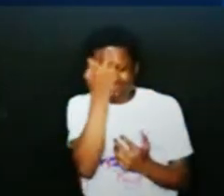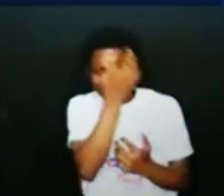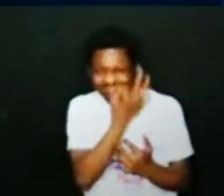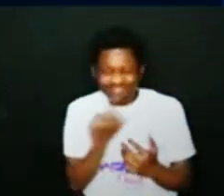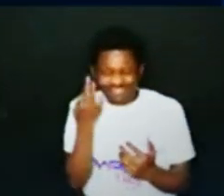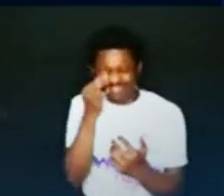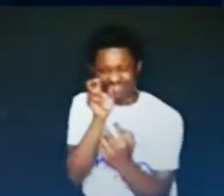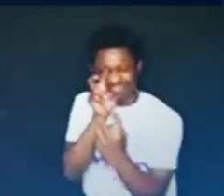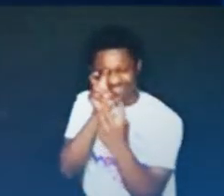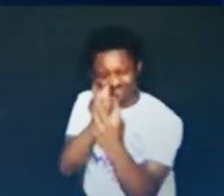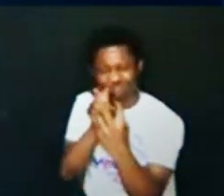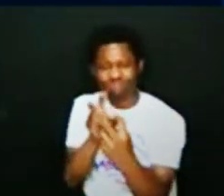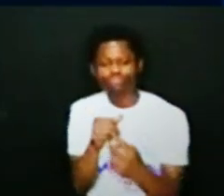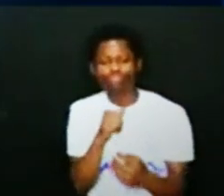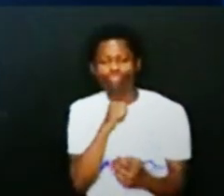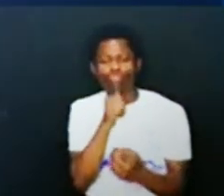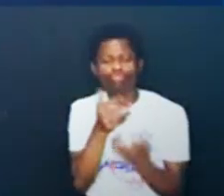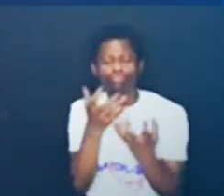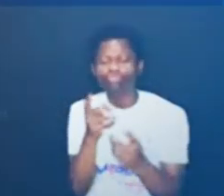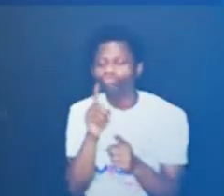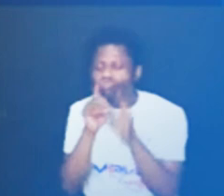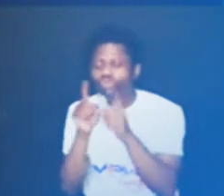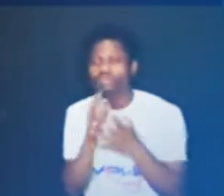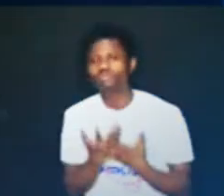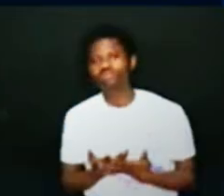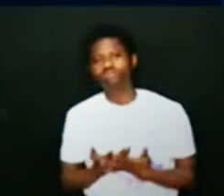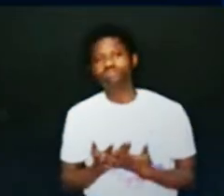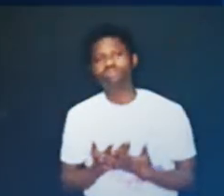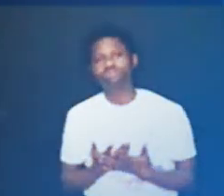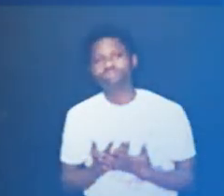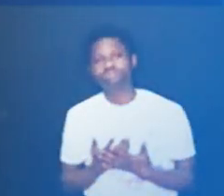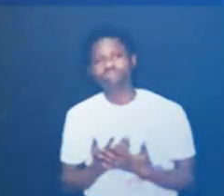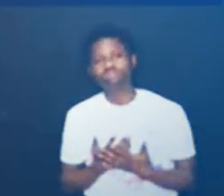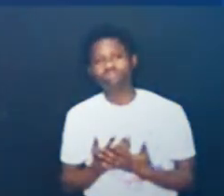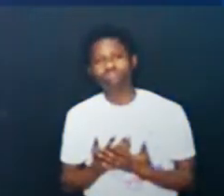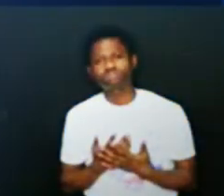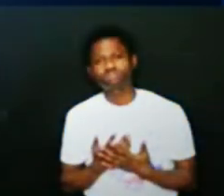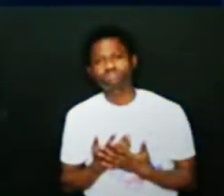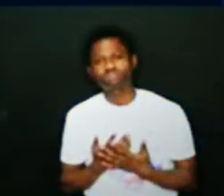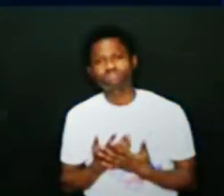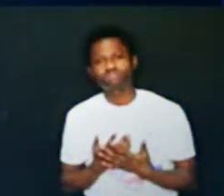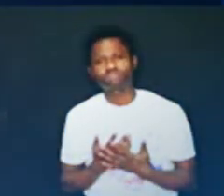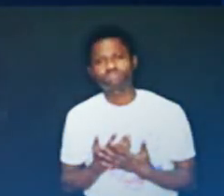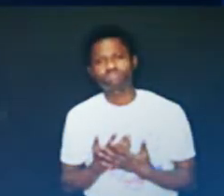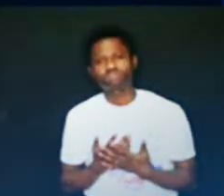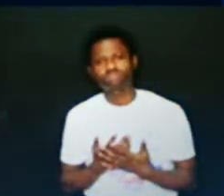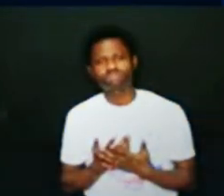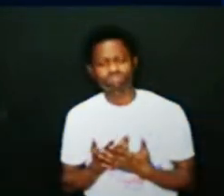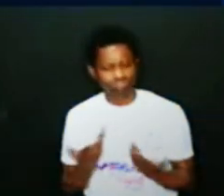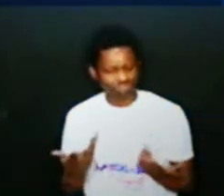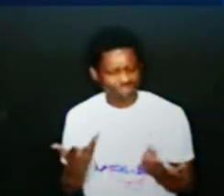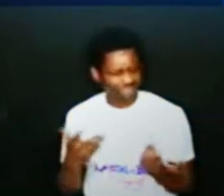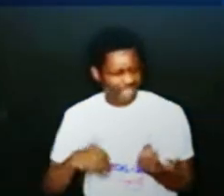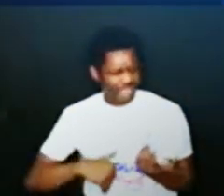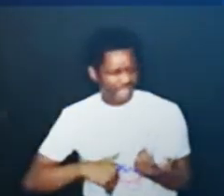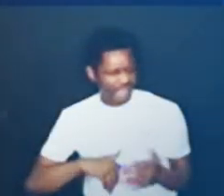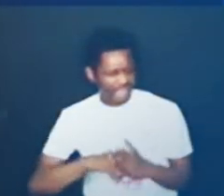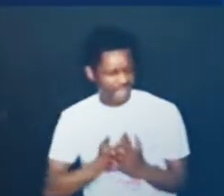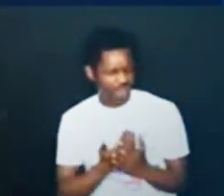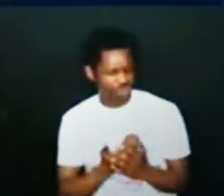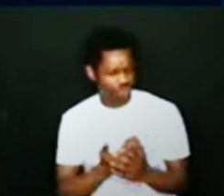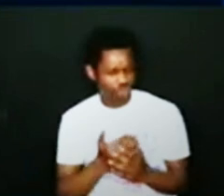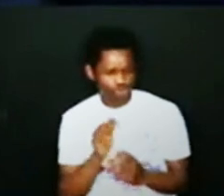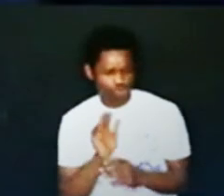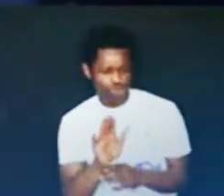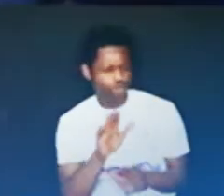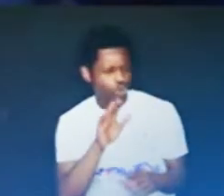your brother in a compound house and for 2 years not speak any word to him, either good nor bad. Obetimi ni unu